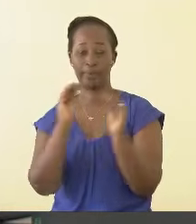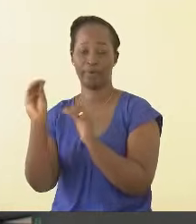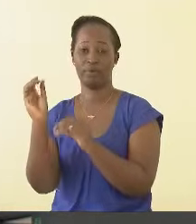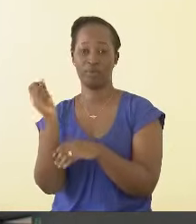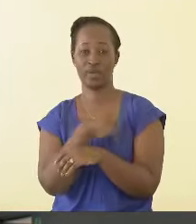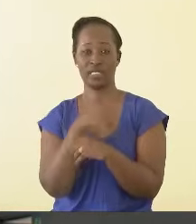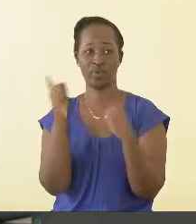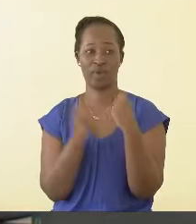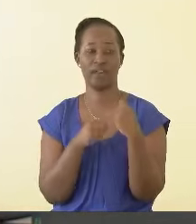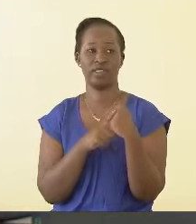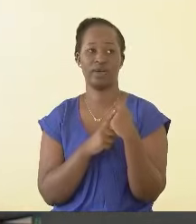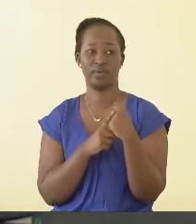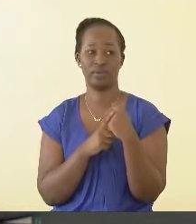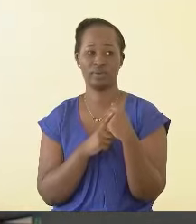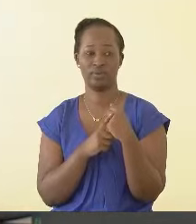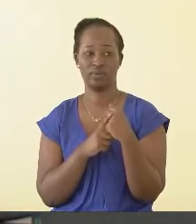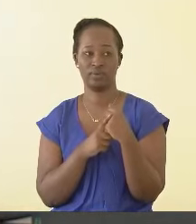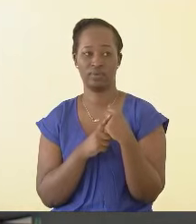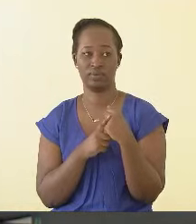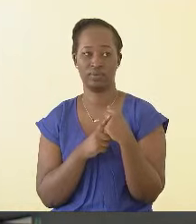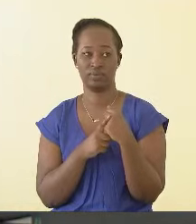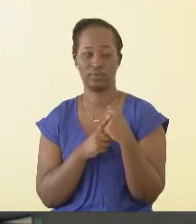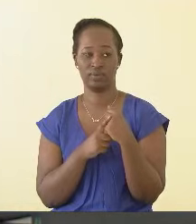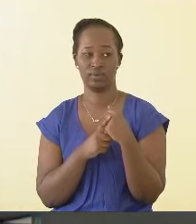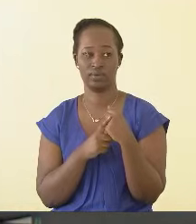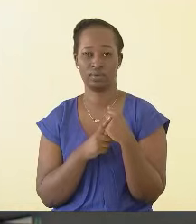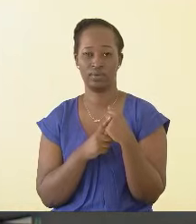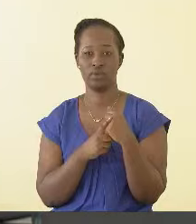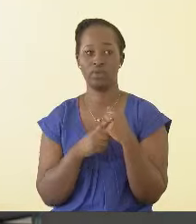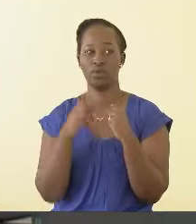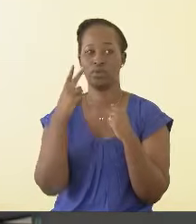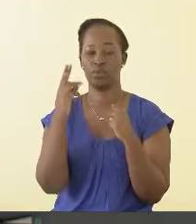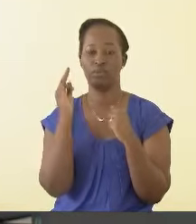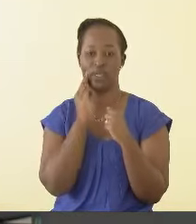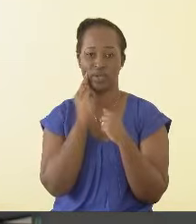June as balance brought down, cash balance brought down.